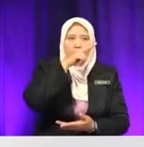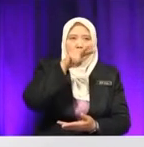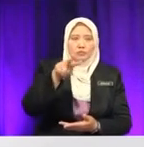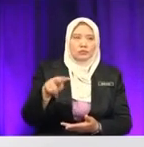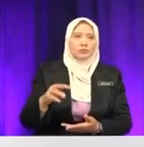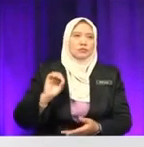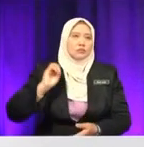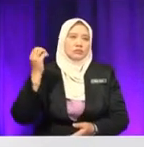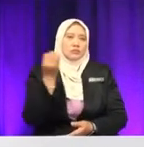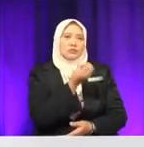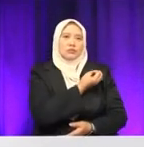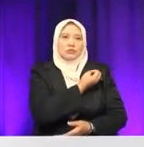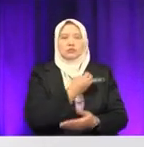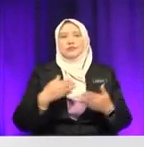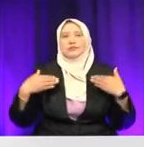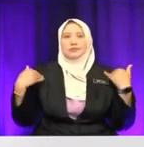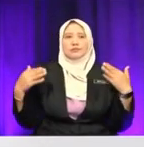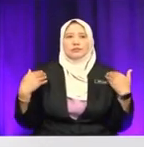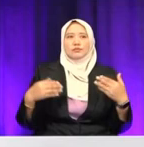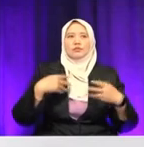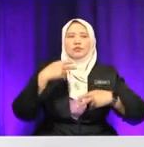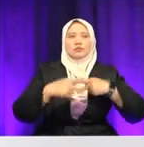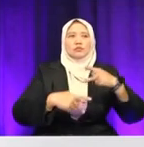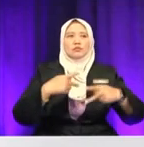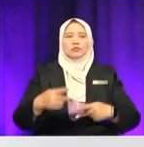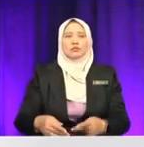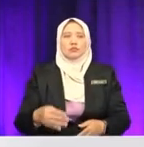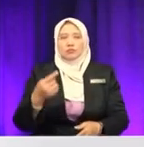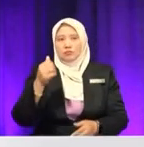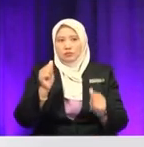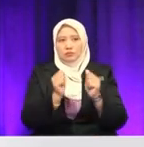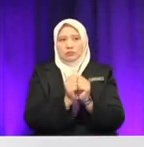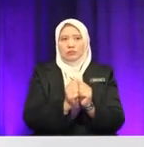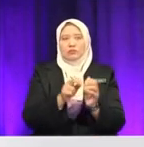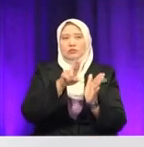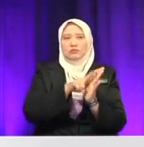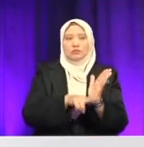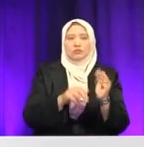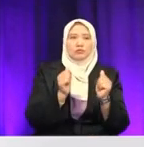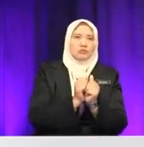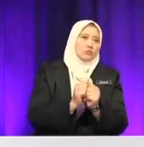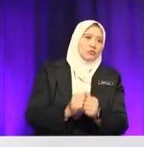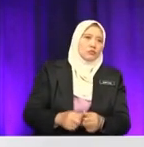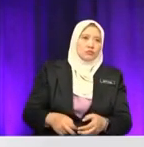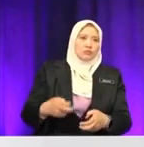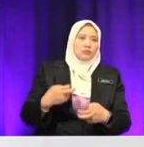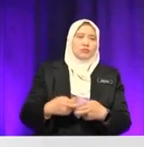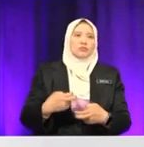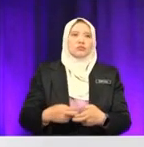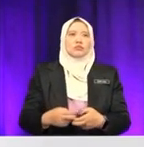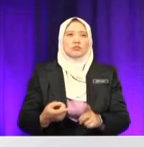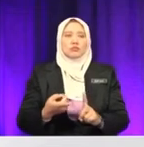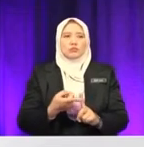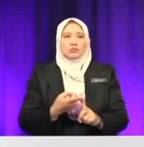Besides that, we must monitor our health progress by reducing the risk from getting sickness and